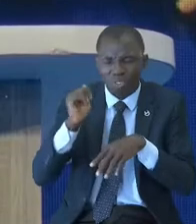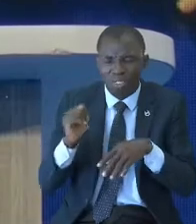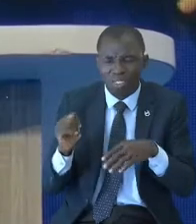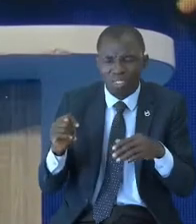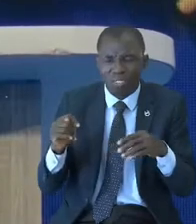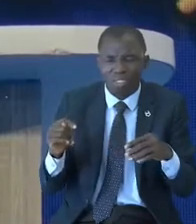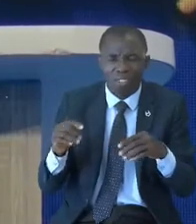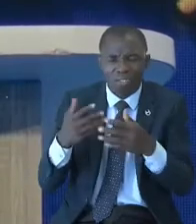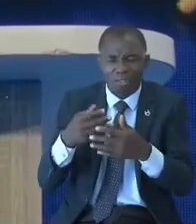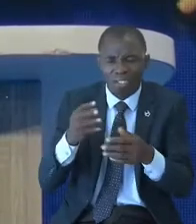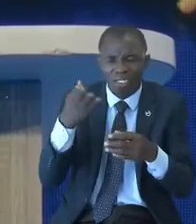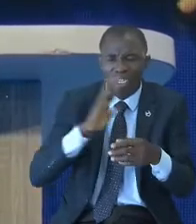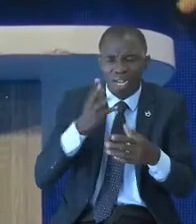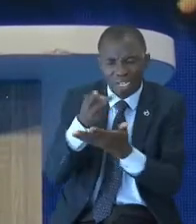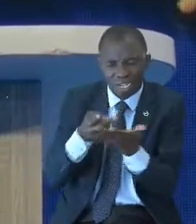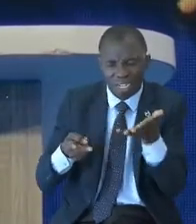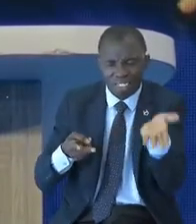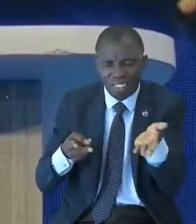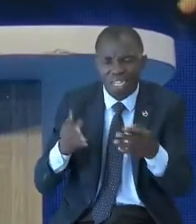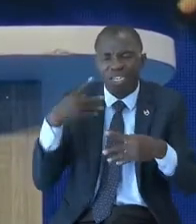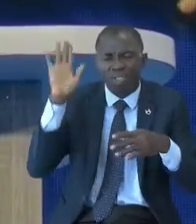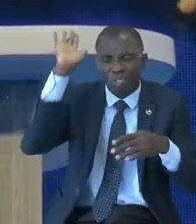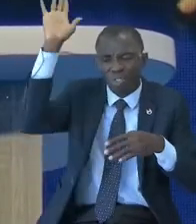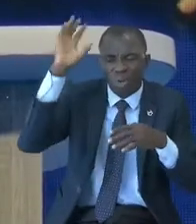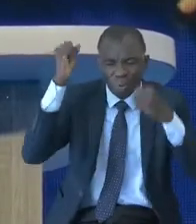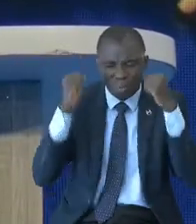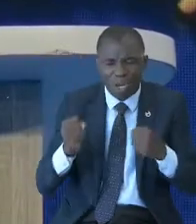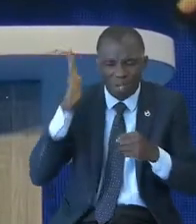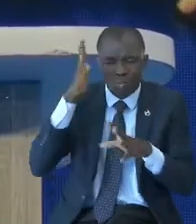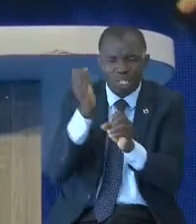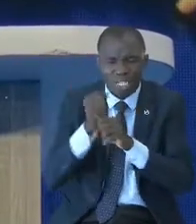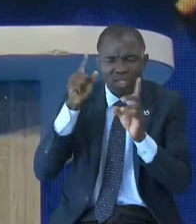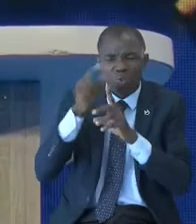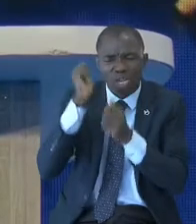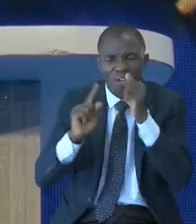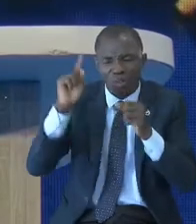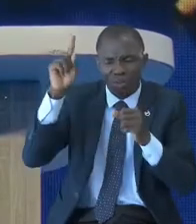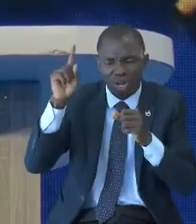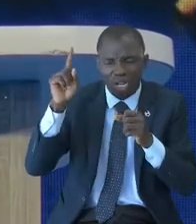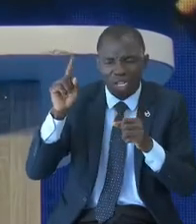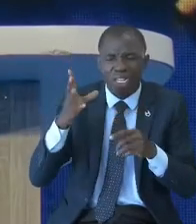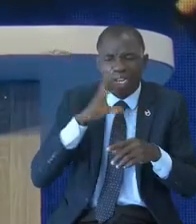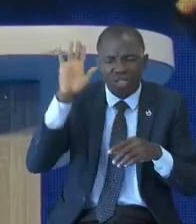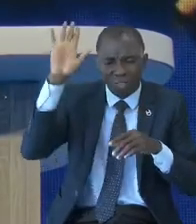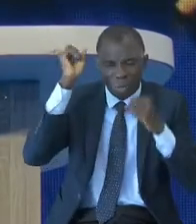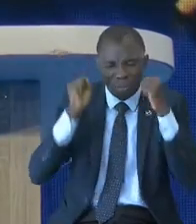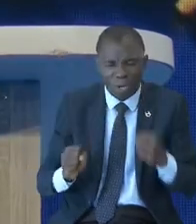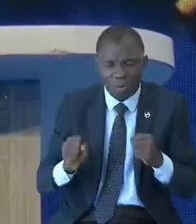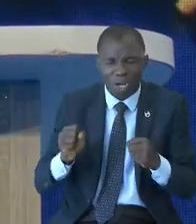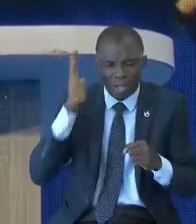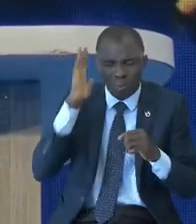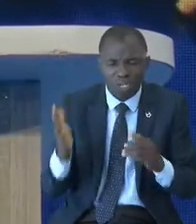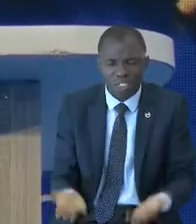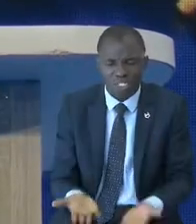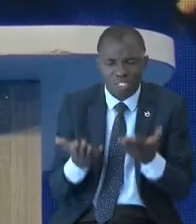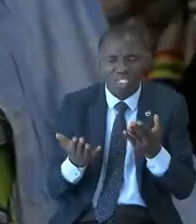power now at this time will get to everyone. And Lord, your power will raise them